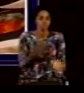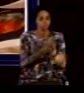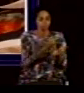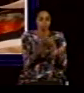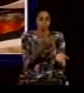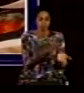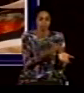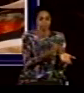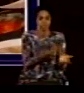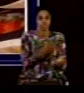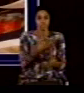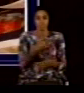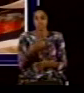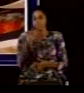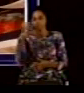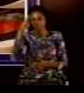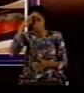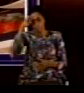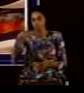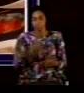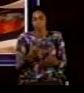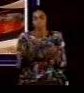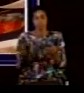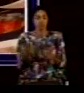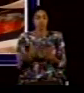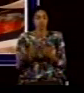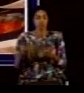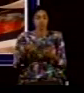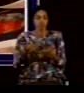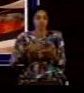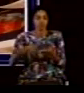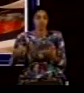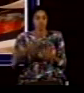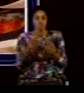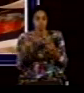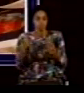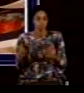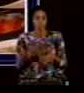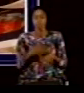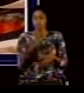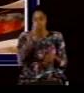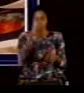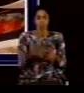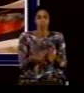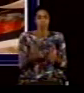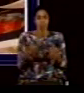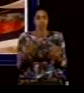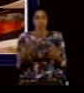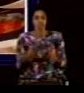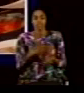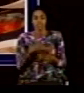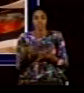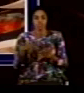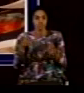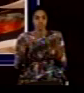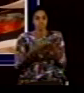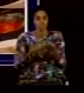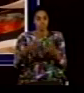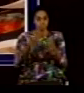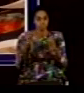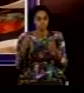need you for you to do a test. He said, okay, he agreed. And he ordered the test, bone